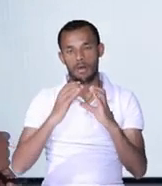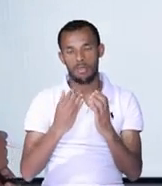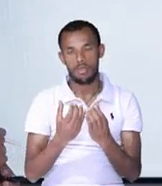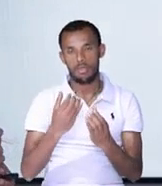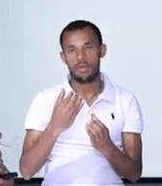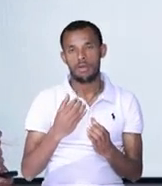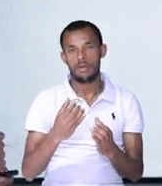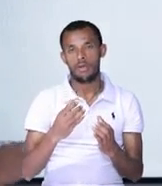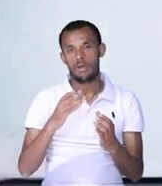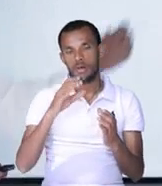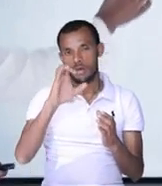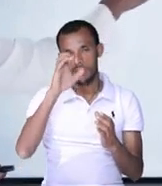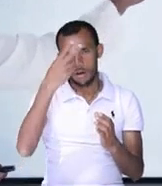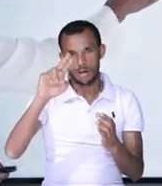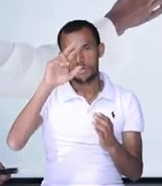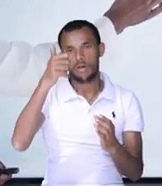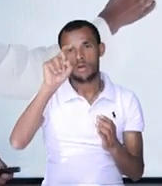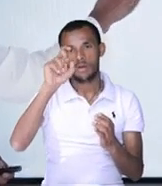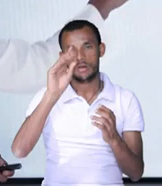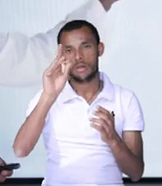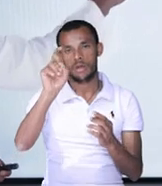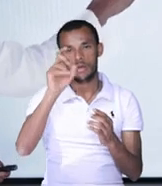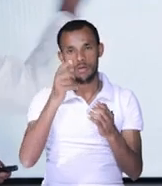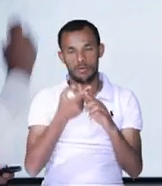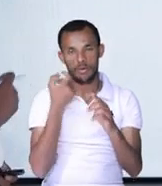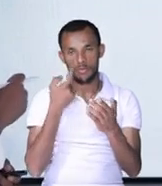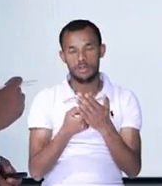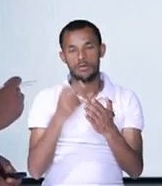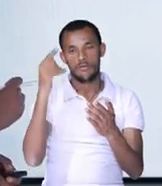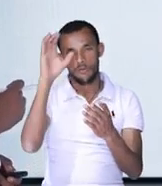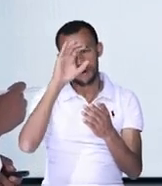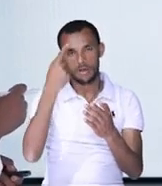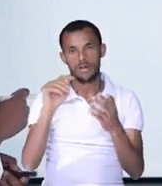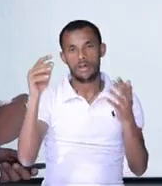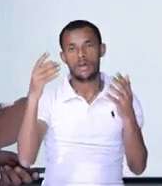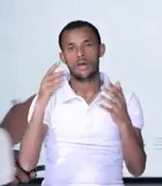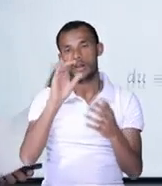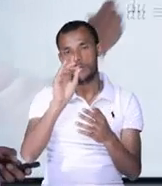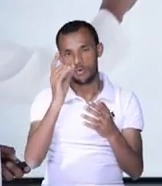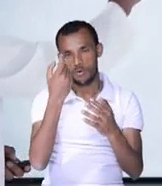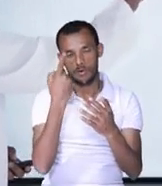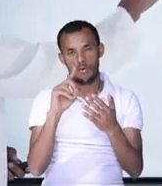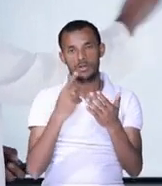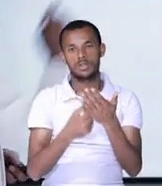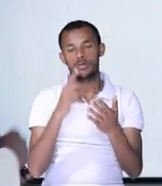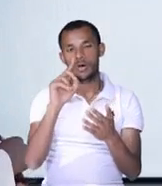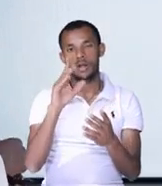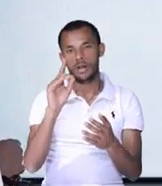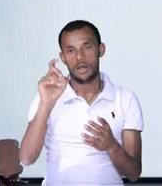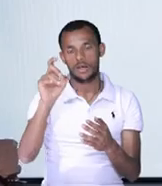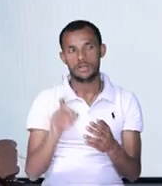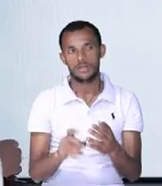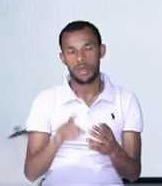raised to x dx. So from this find the derivative of this one, it is 2x, the derivative of this